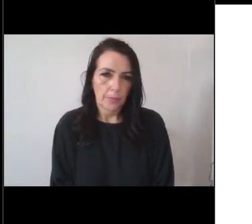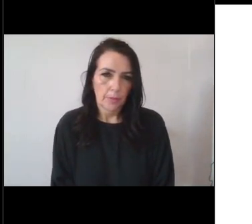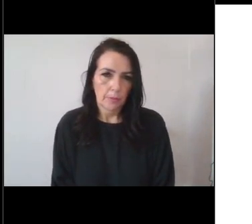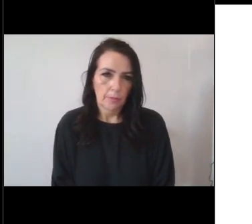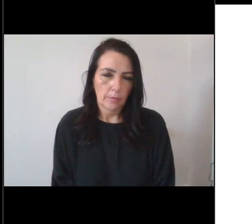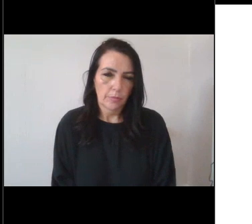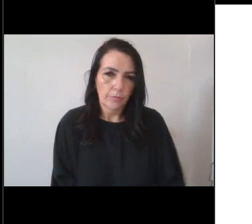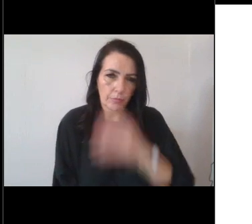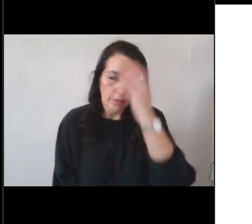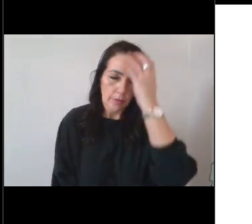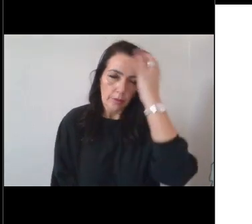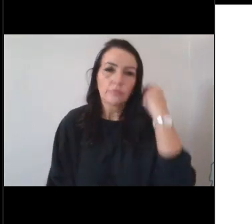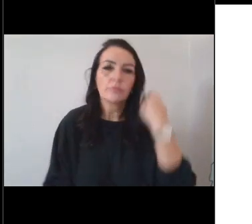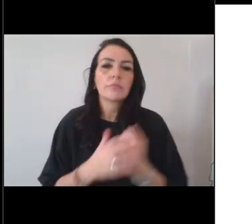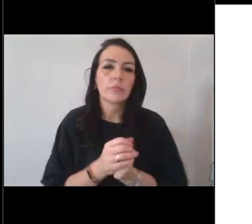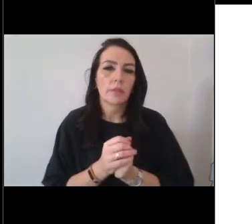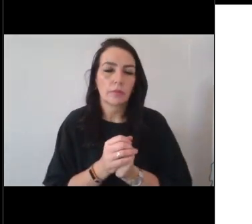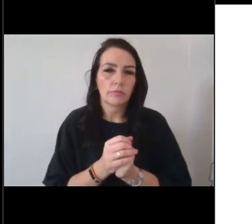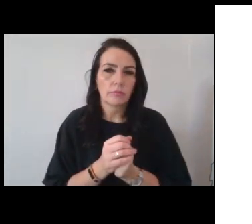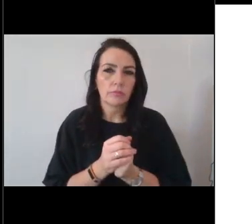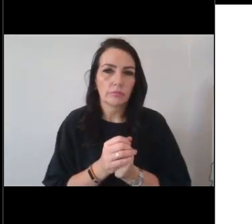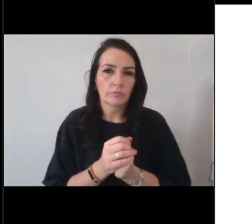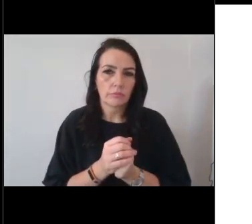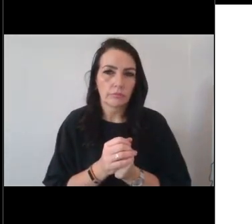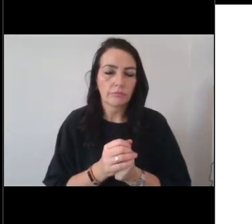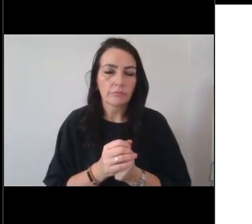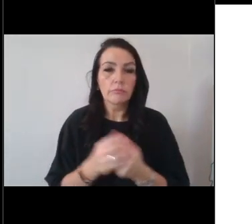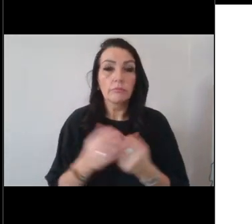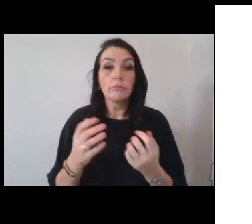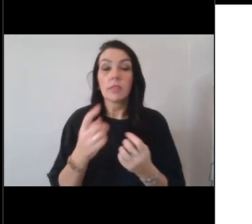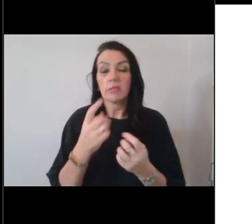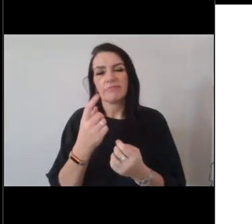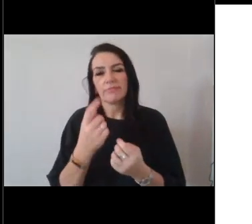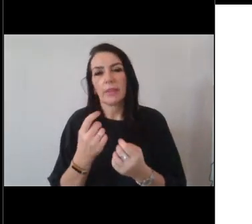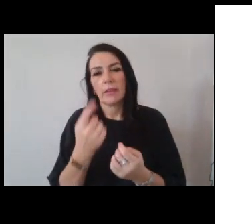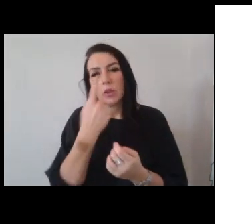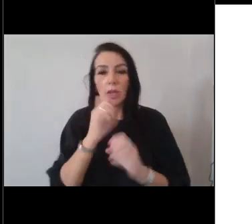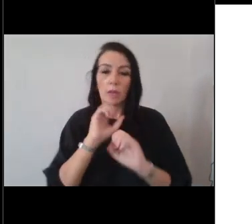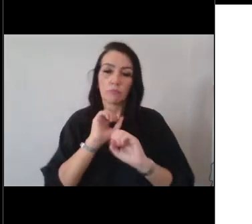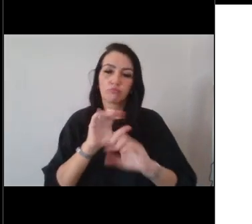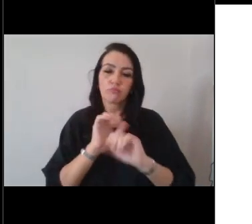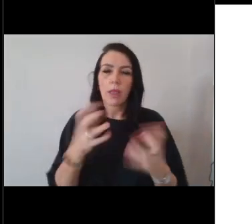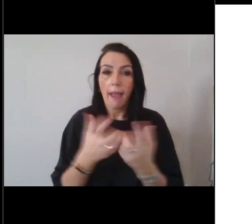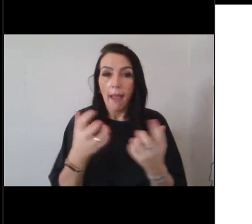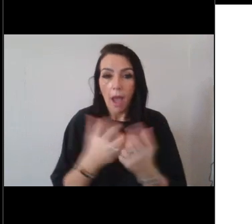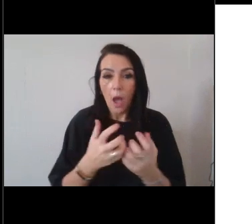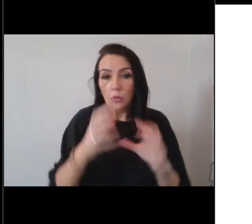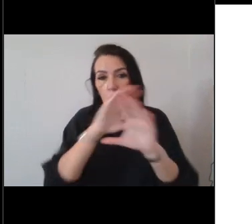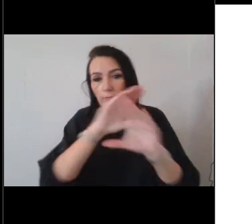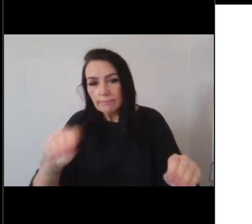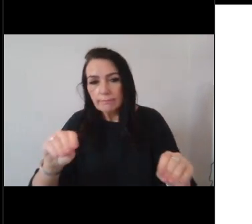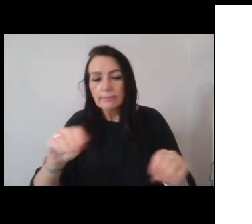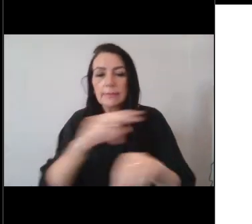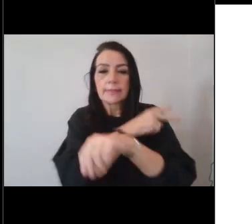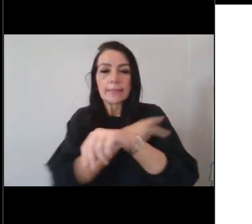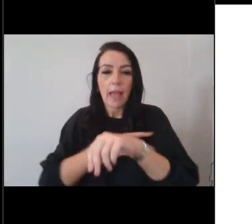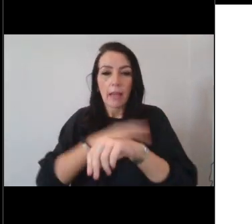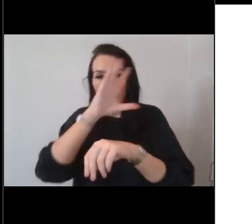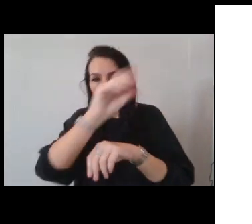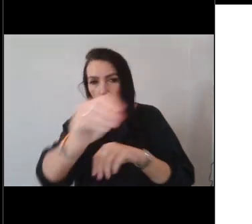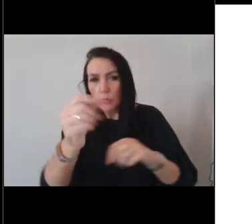Okay, so here are some ideas about how we can communicate what we are doing to encourage employees to take it further and to raise their ambitions in